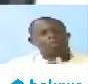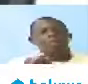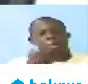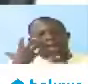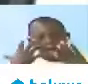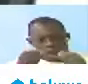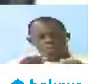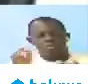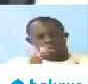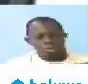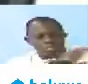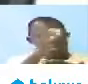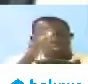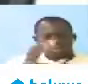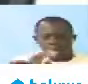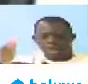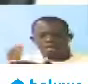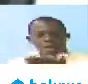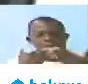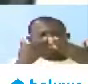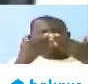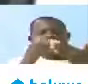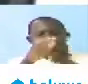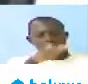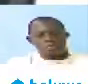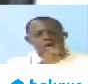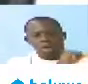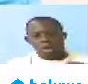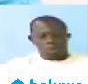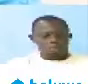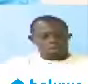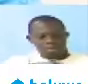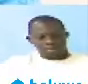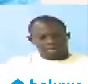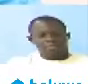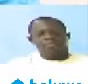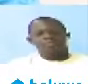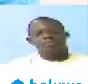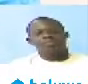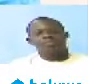is how we share information amongst ourselves. But in the end, you were able to travel.